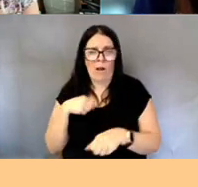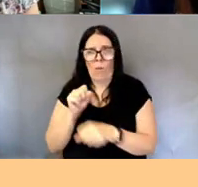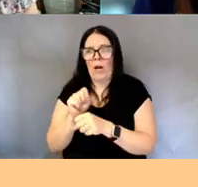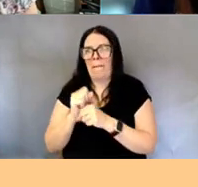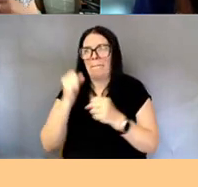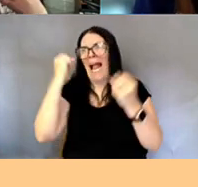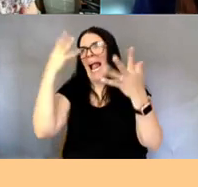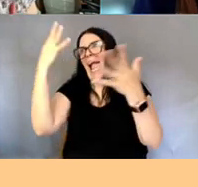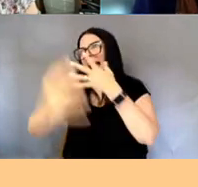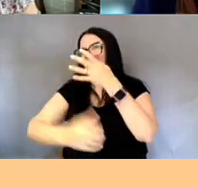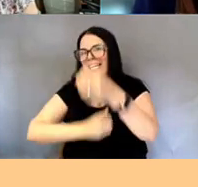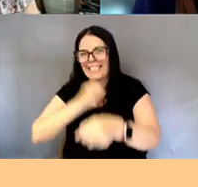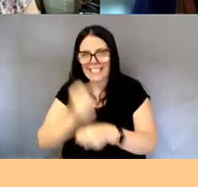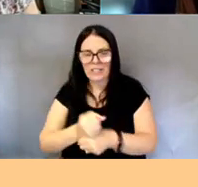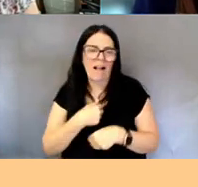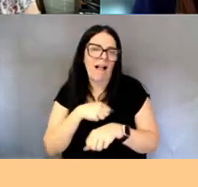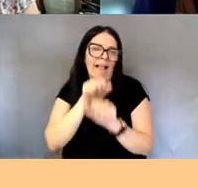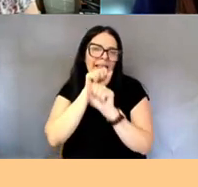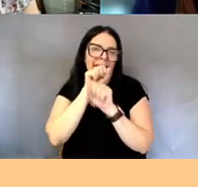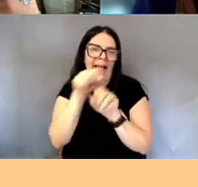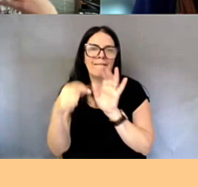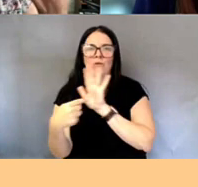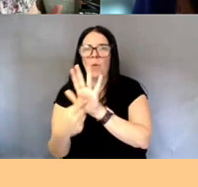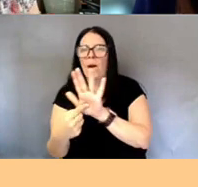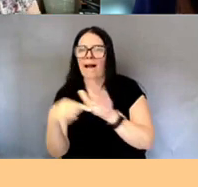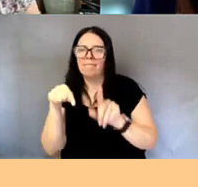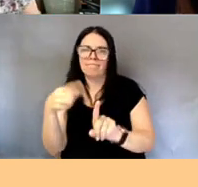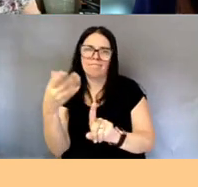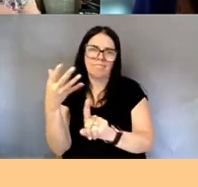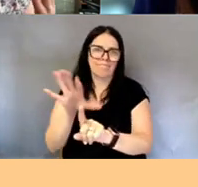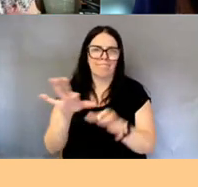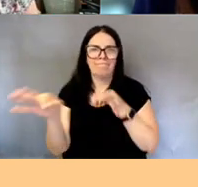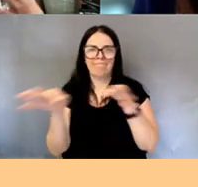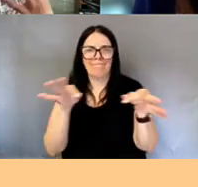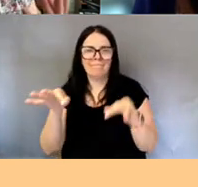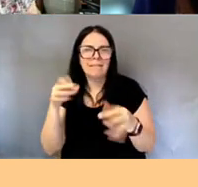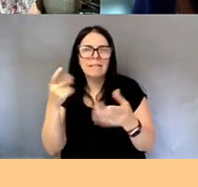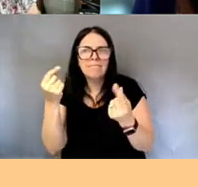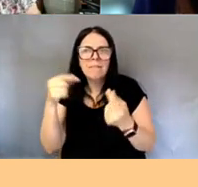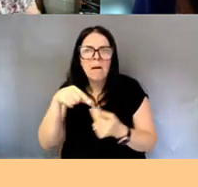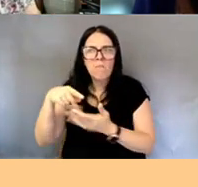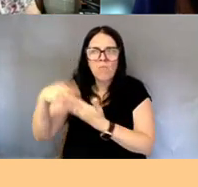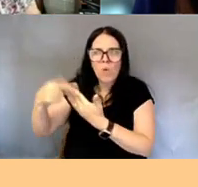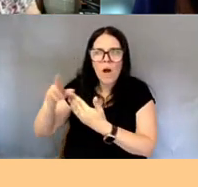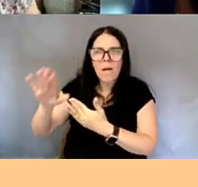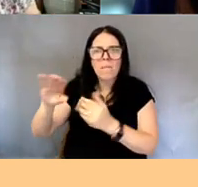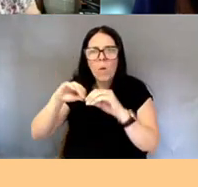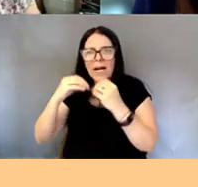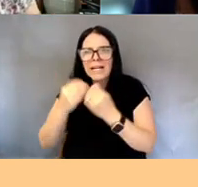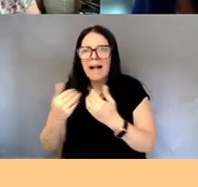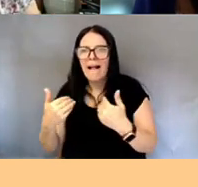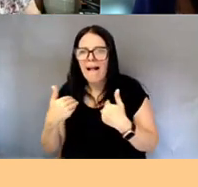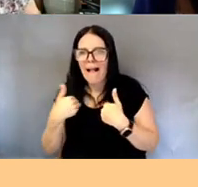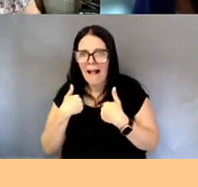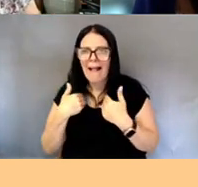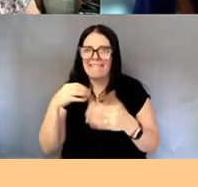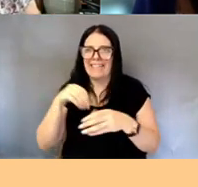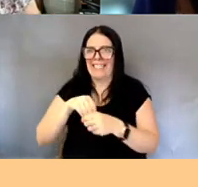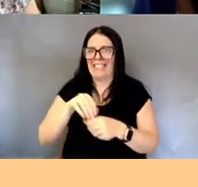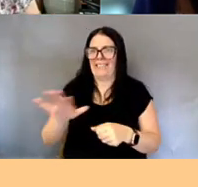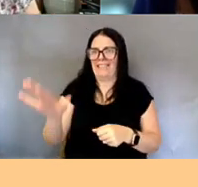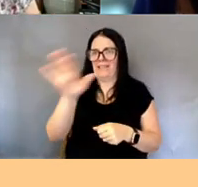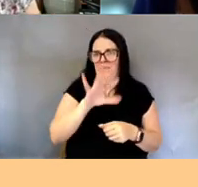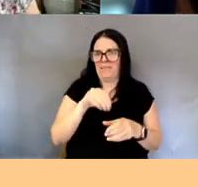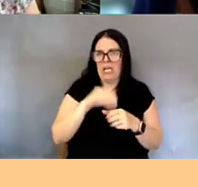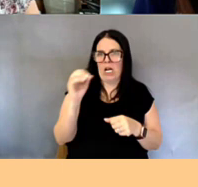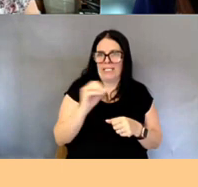many years, and I love to do our showcases, showcasing what programs, organizations, individuals are doing in our field in